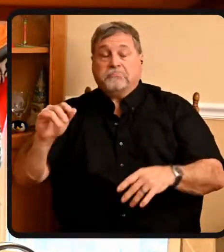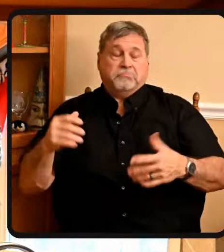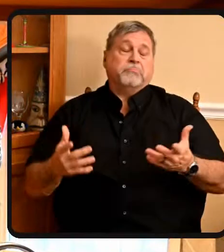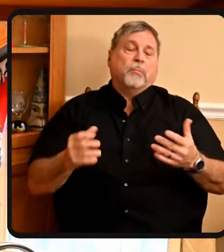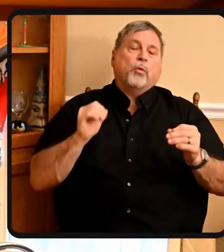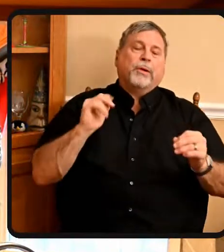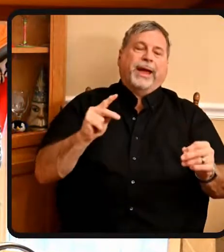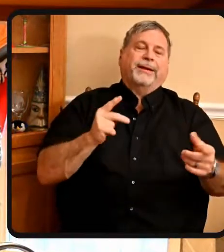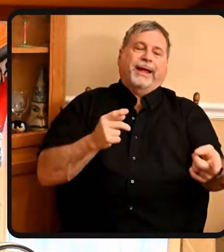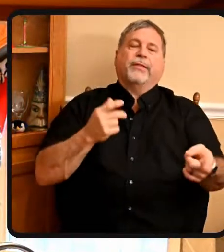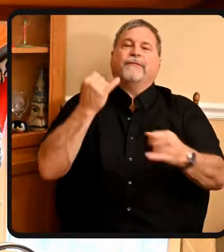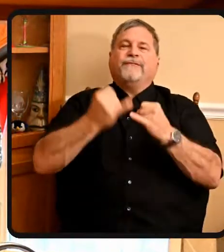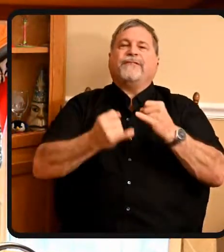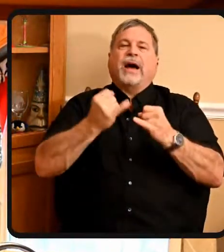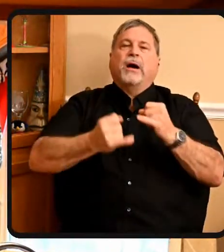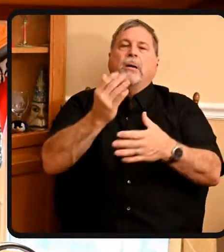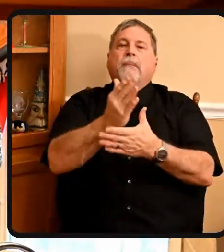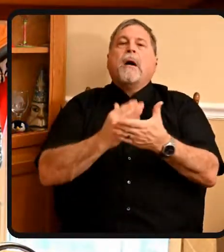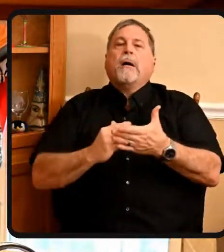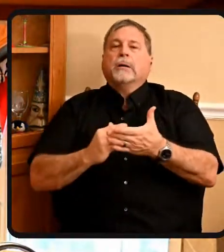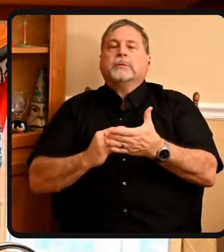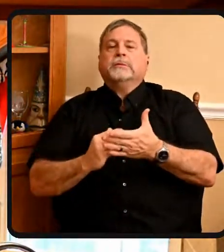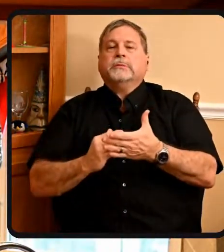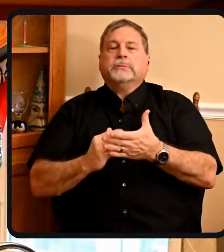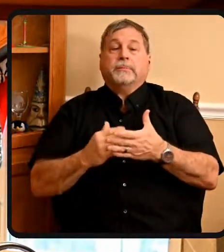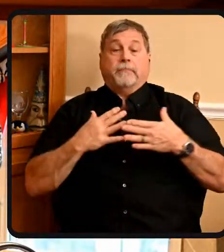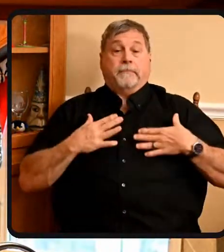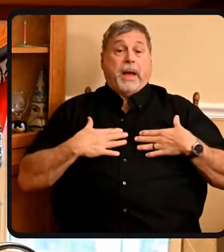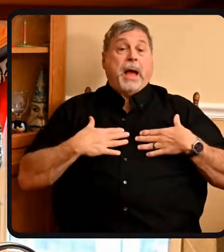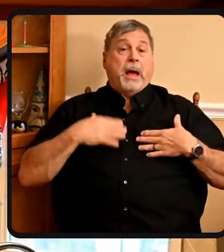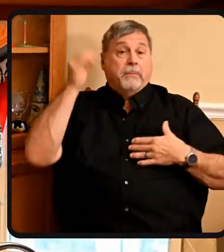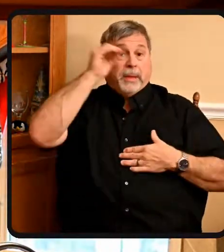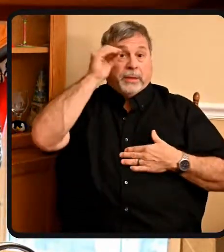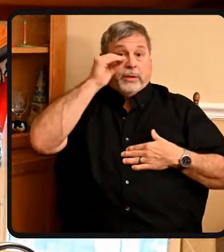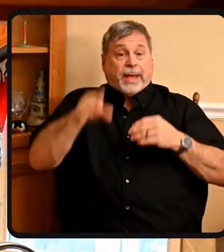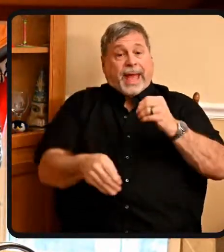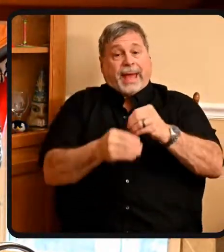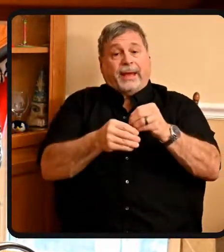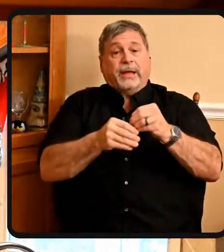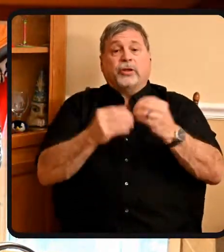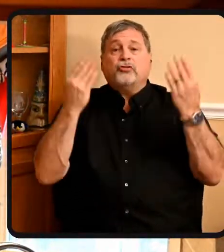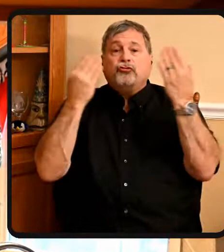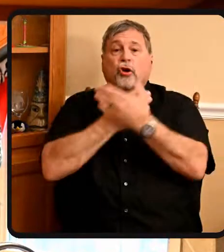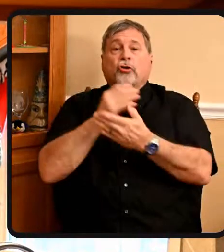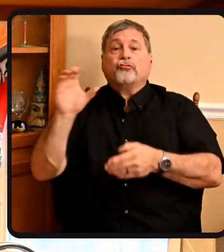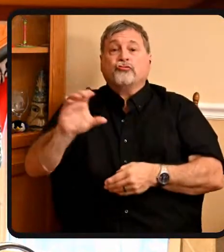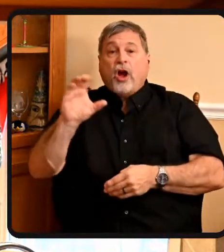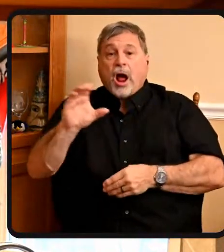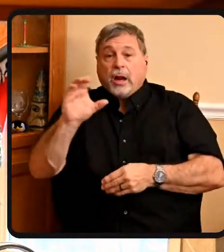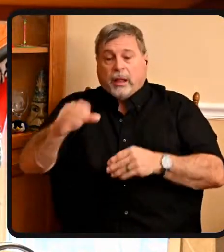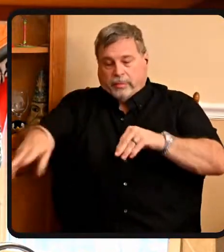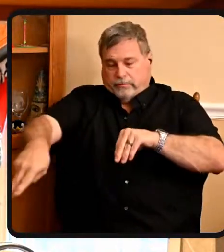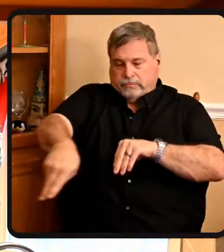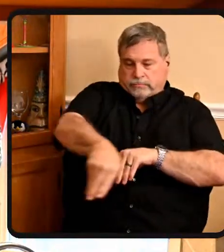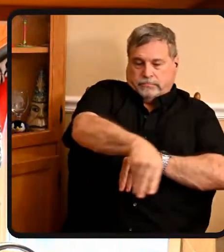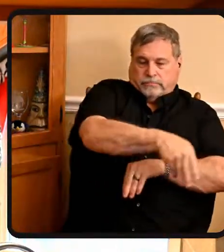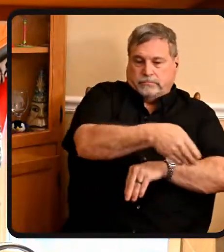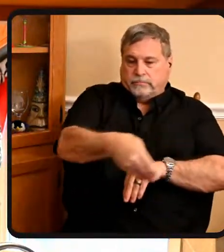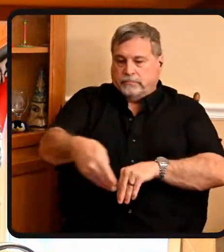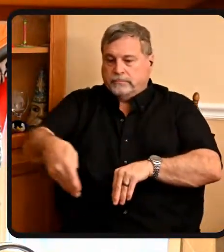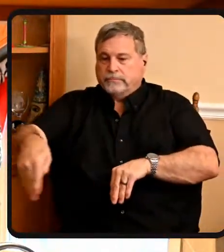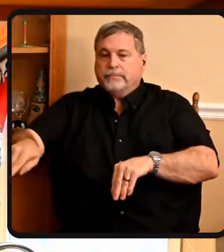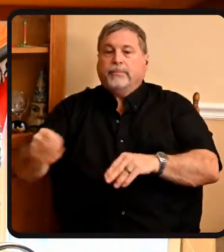Okay, the final part to doing these Annis traditional biscotti, in my opinion, is putting a dark chocolate dredge over top of